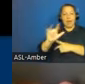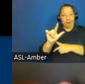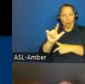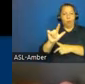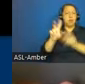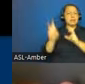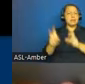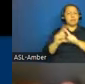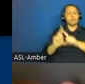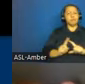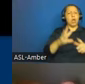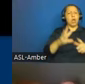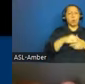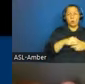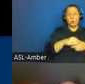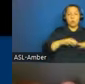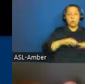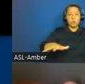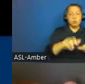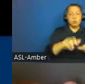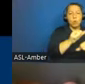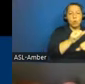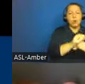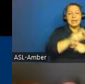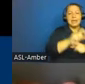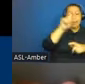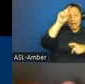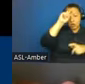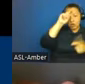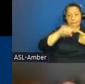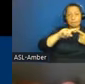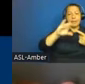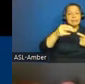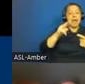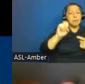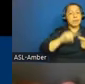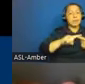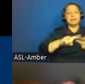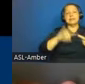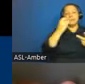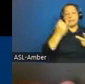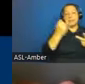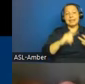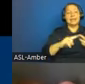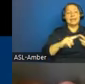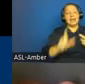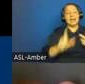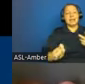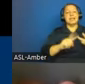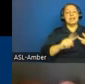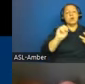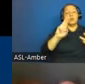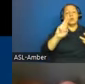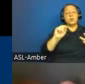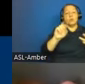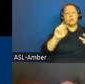fieldwork in Egypt, Cyprus, Italy, Northumberland, and Sicily. I'm perhaps most excited about our